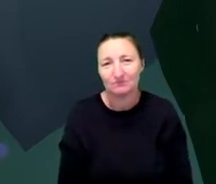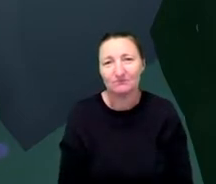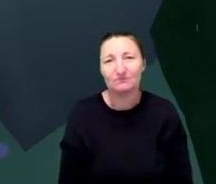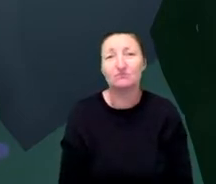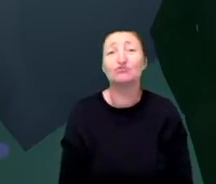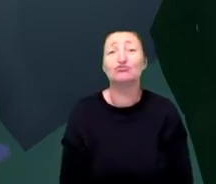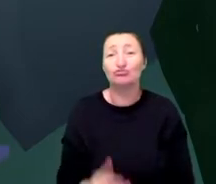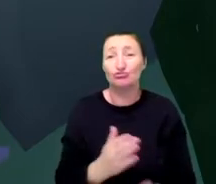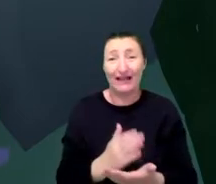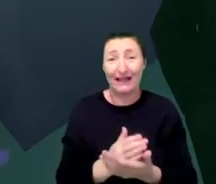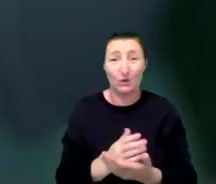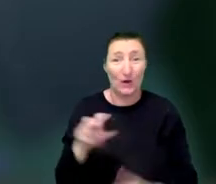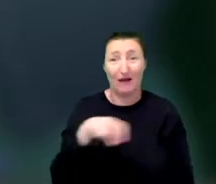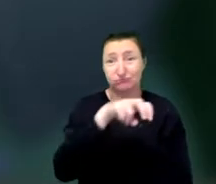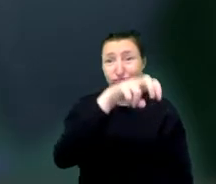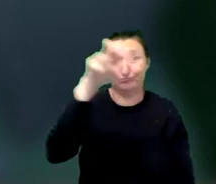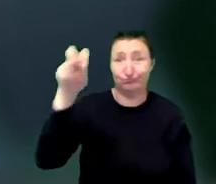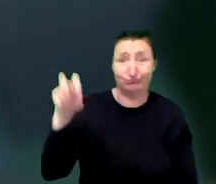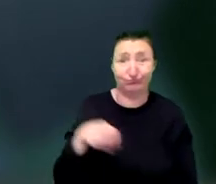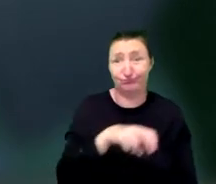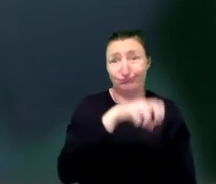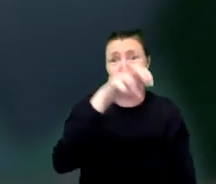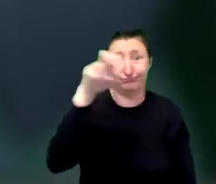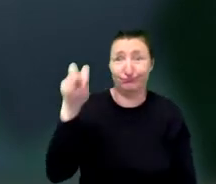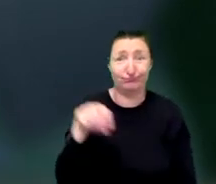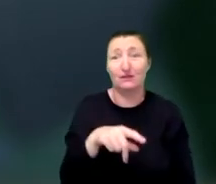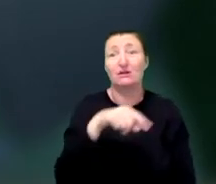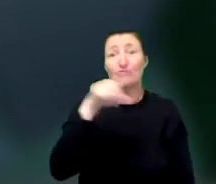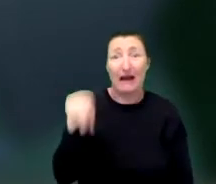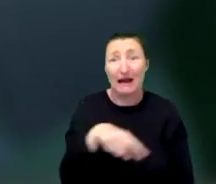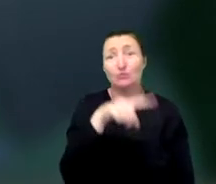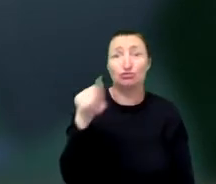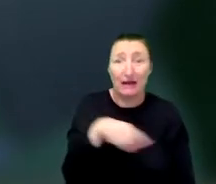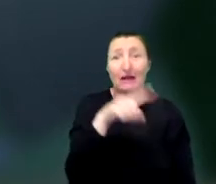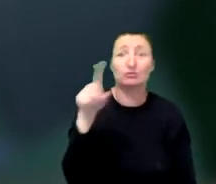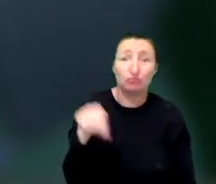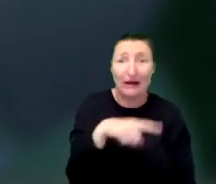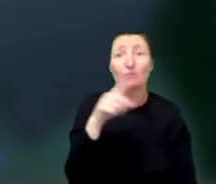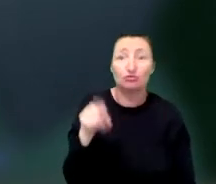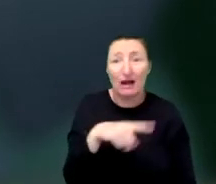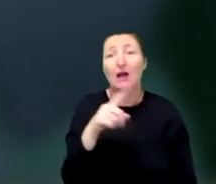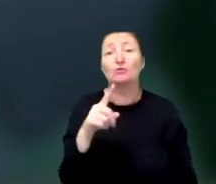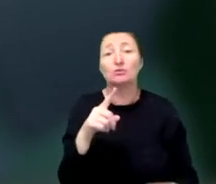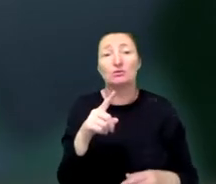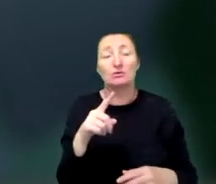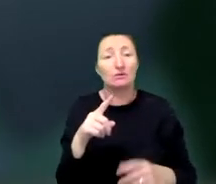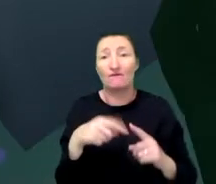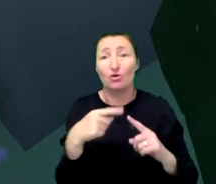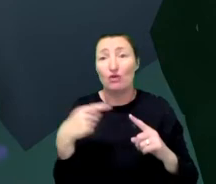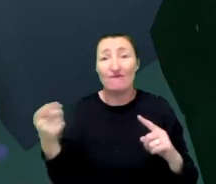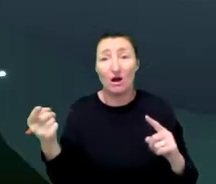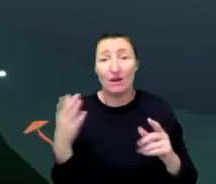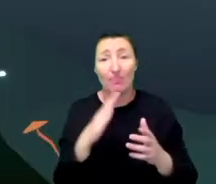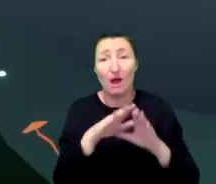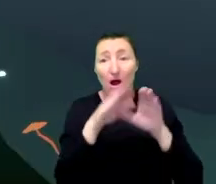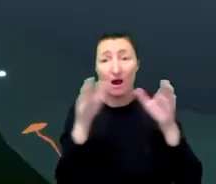no thread. I mean, right. Yeah, you can always go back to the hives and be like, I want to look at that piece of inventory again. Right. That's